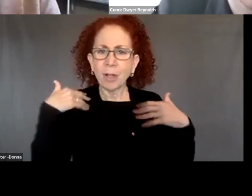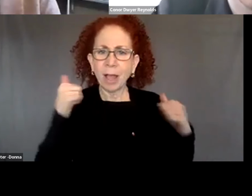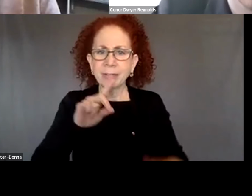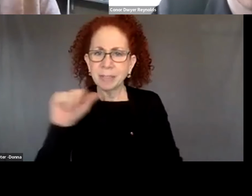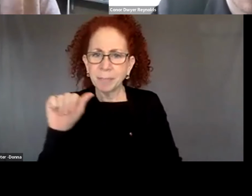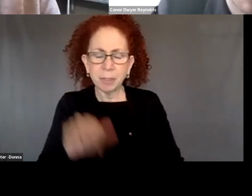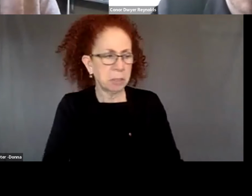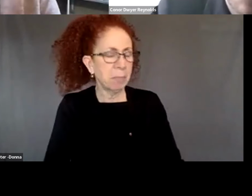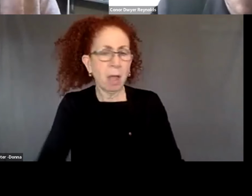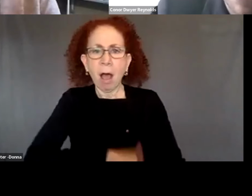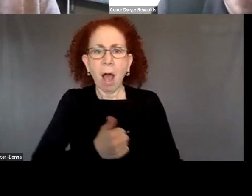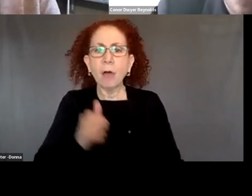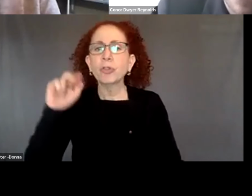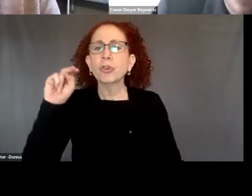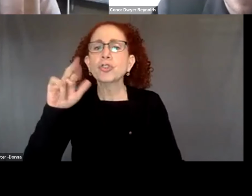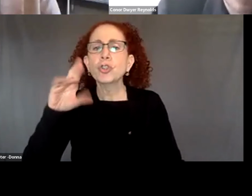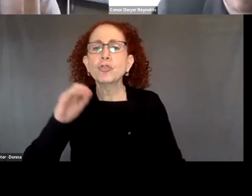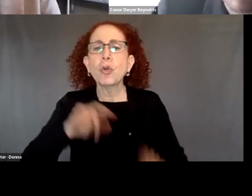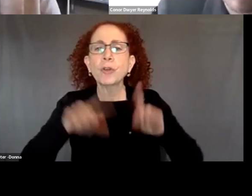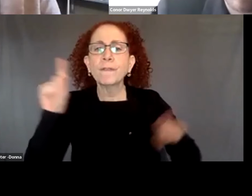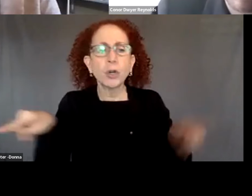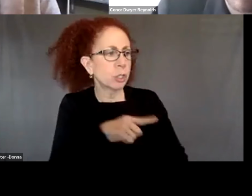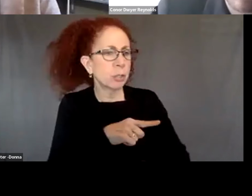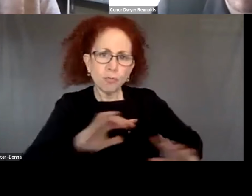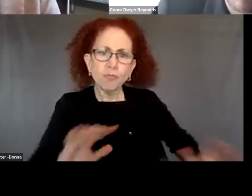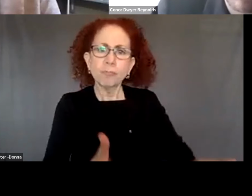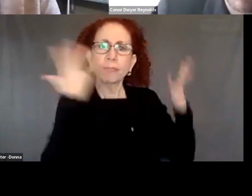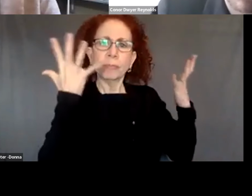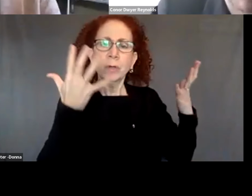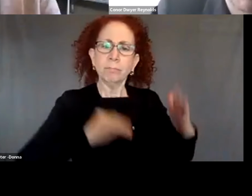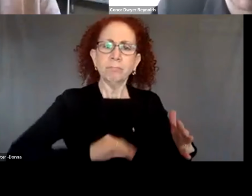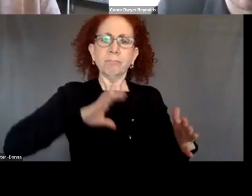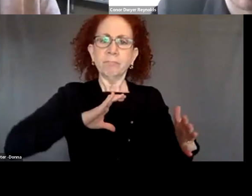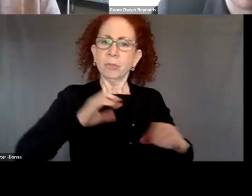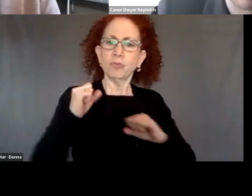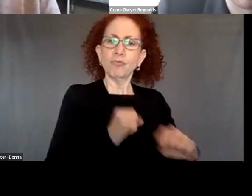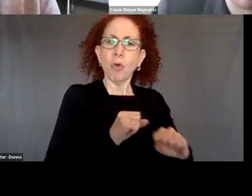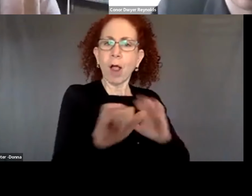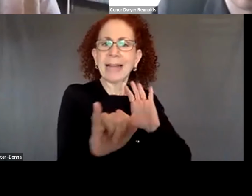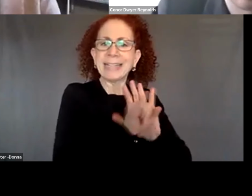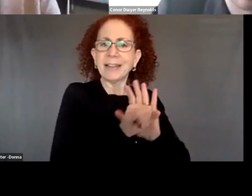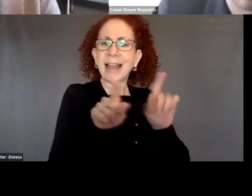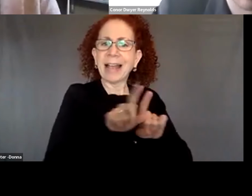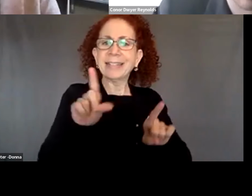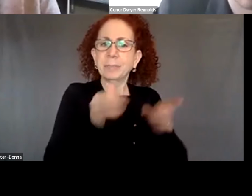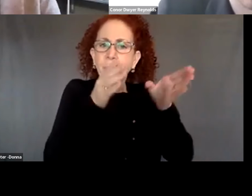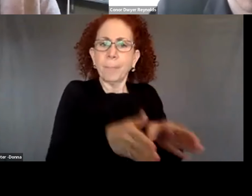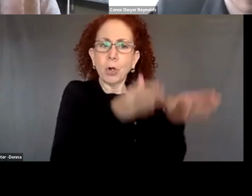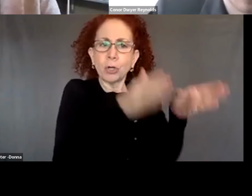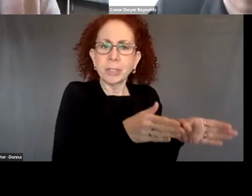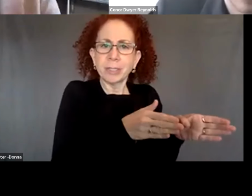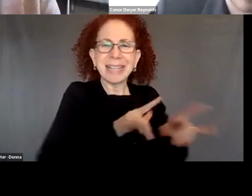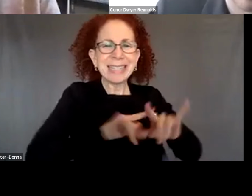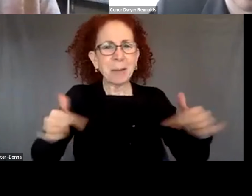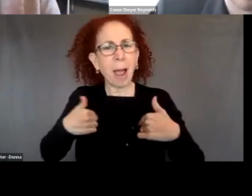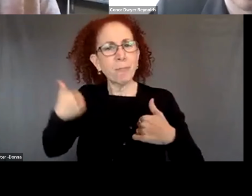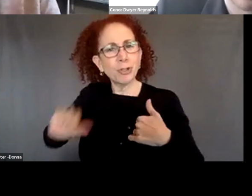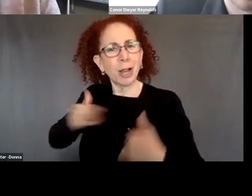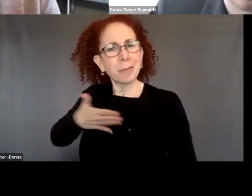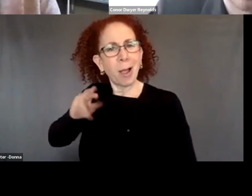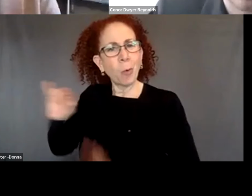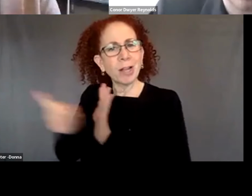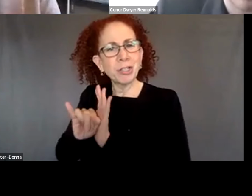of neurodivergence to have strong positive disability identities, even as I continue to reject such an